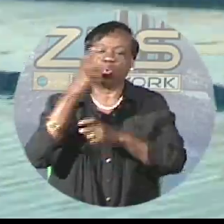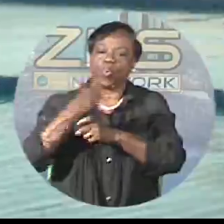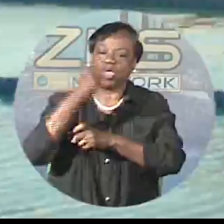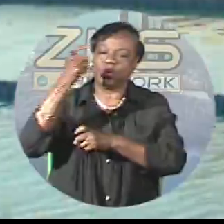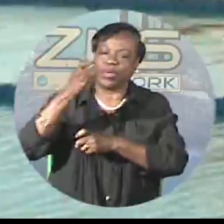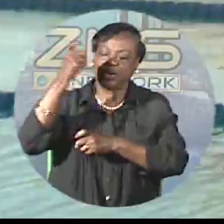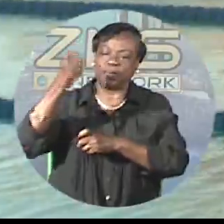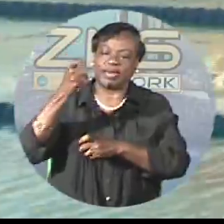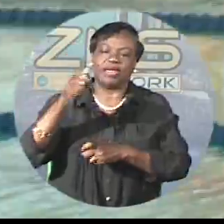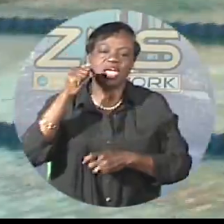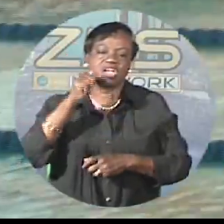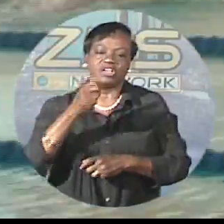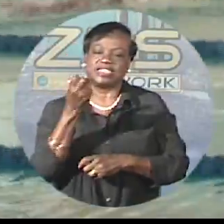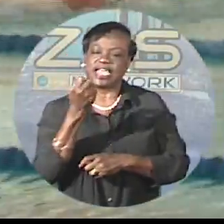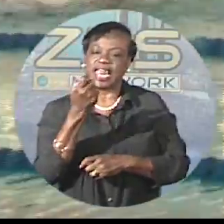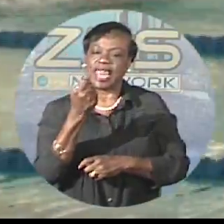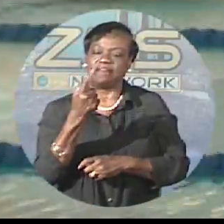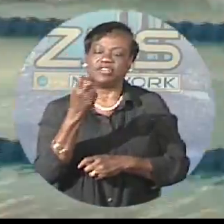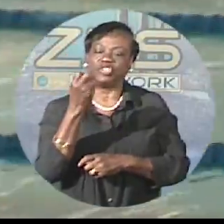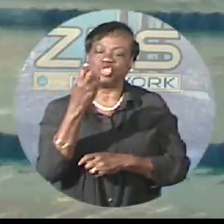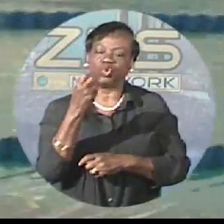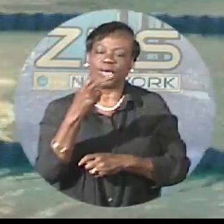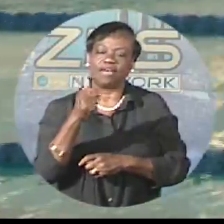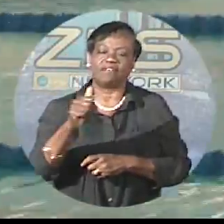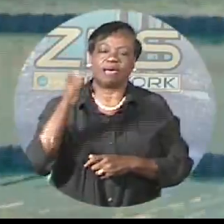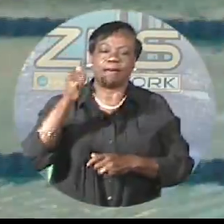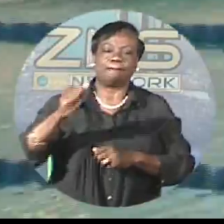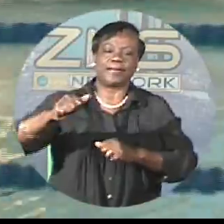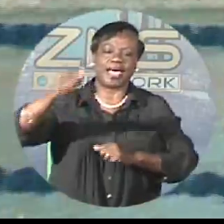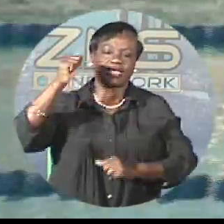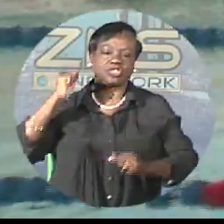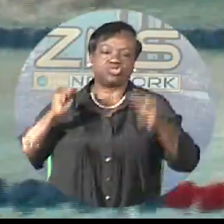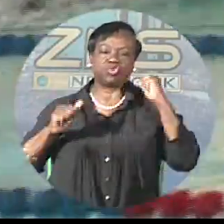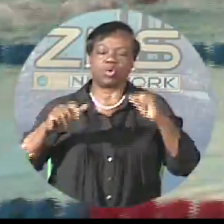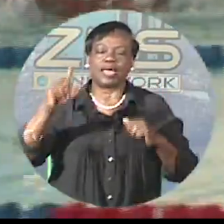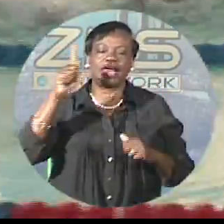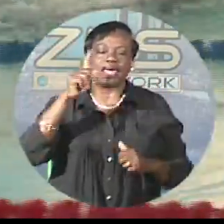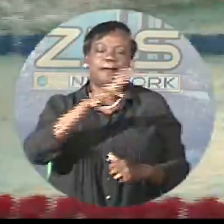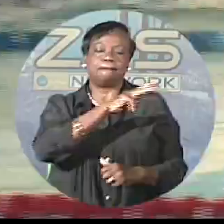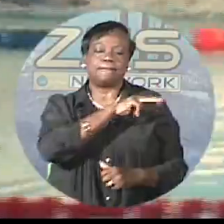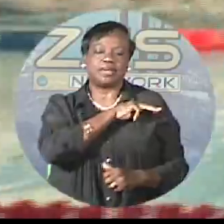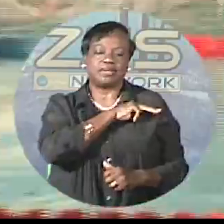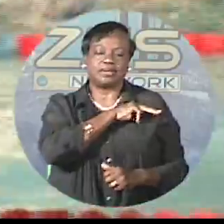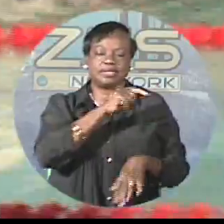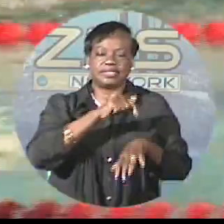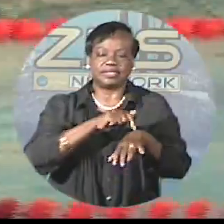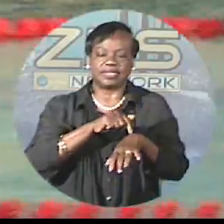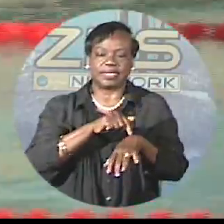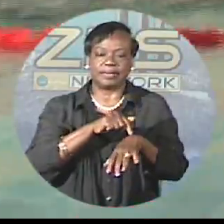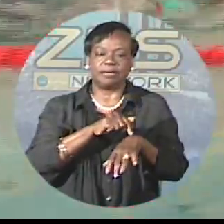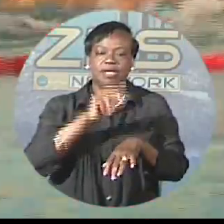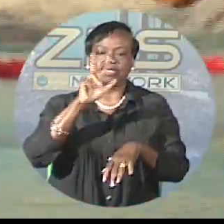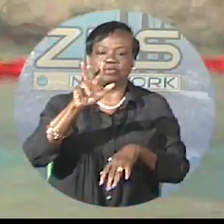to the girls' 11-12 backstroke. How about Leah Munka? Her time,